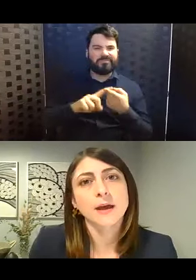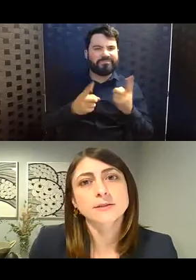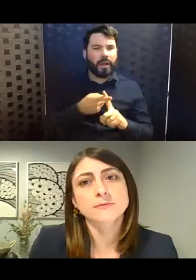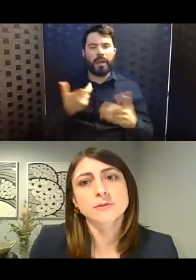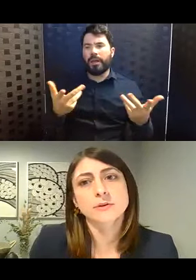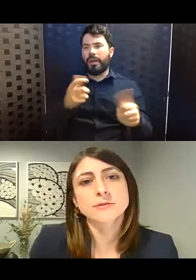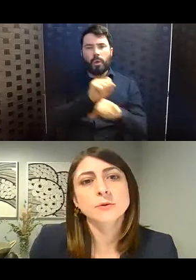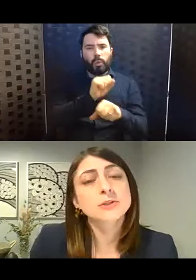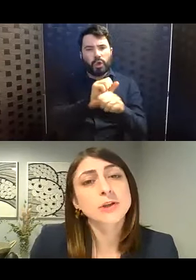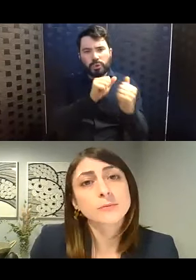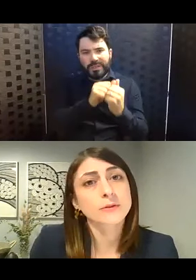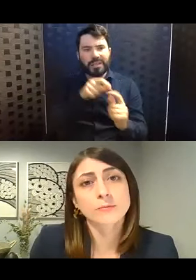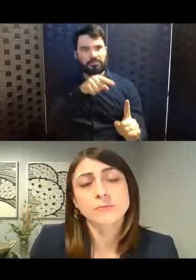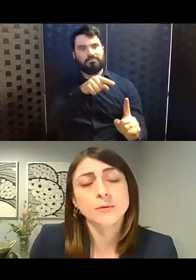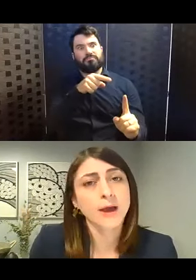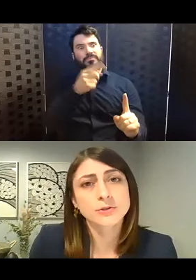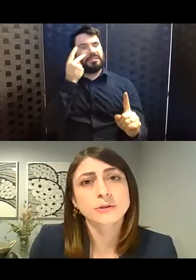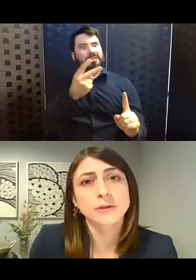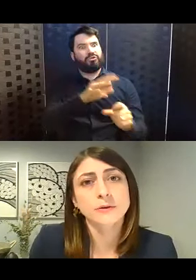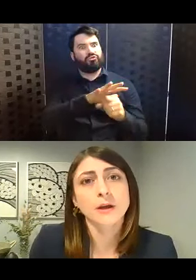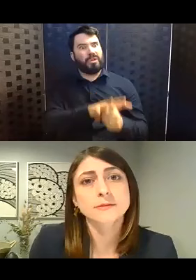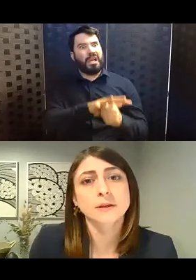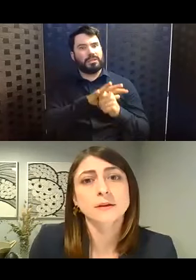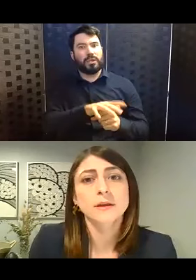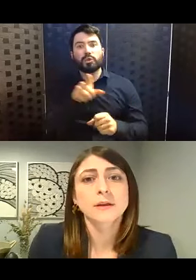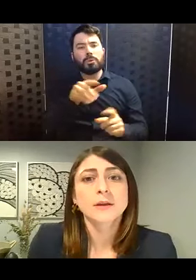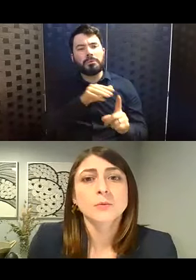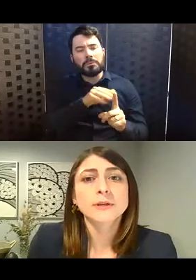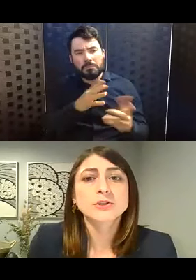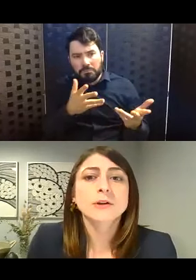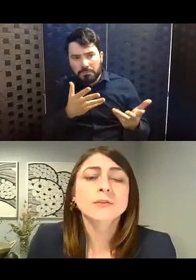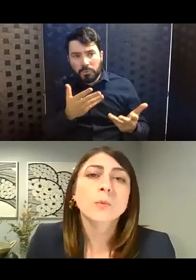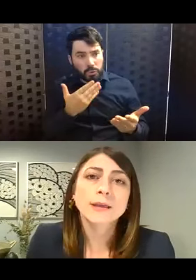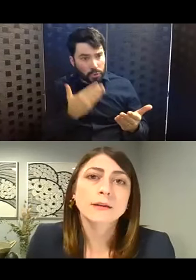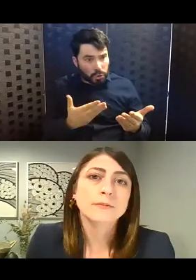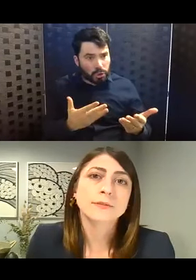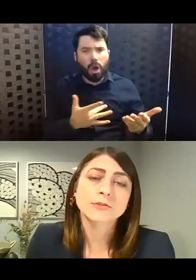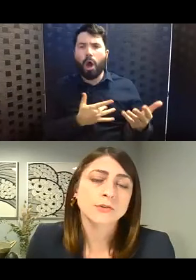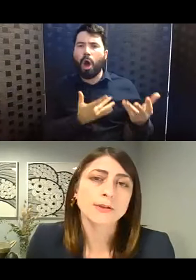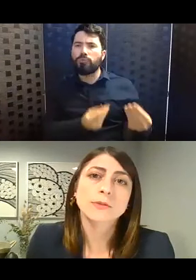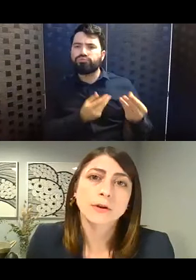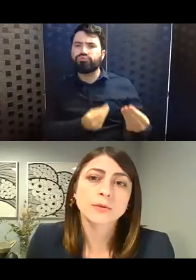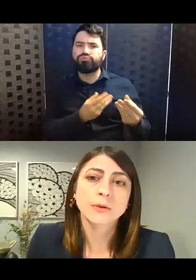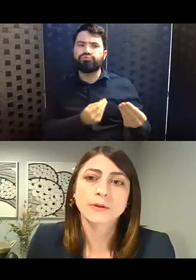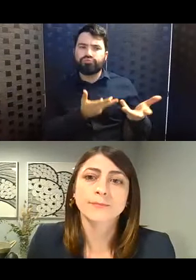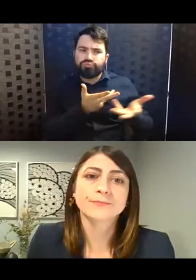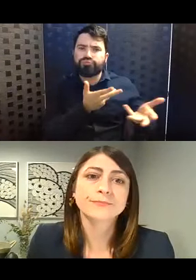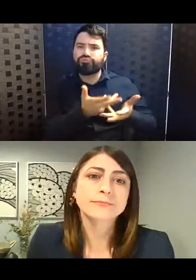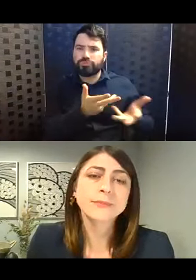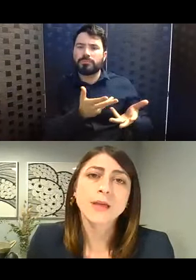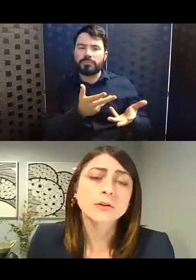some signs of distress, you can check in with them with compassion and curiosity. We can share the weight of the stress with our